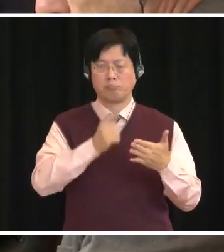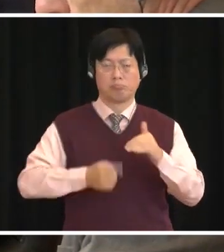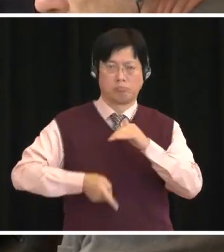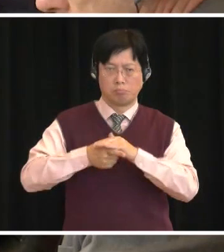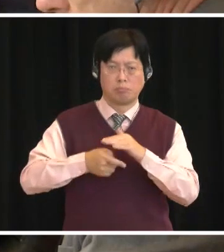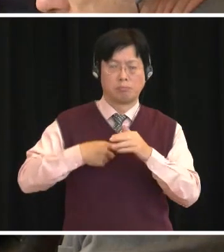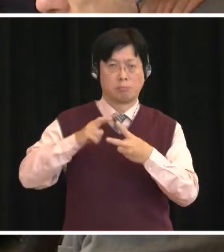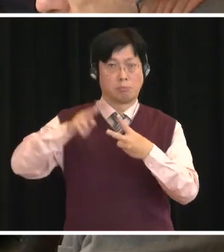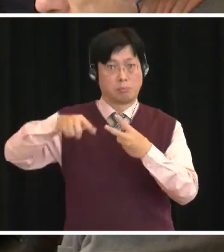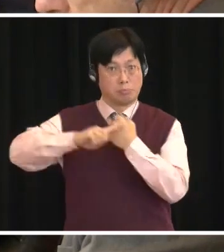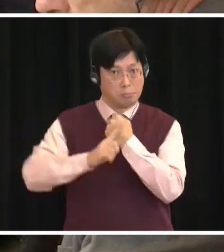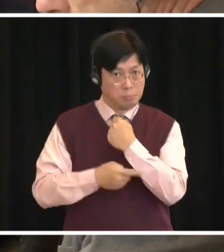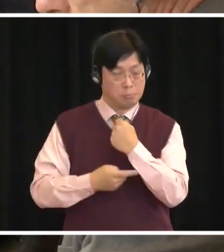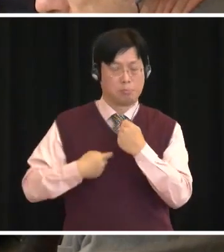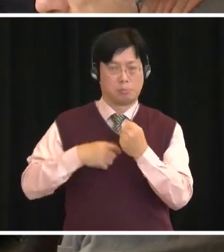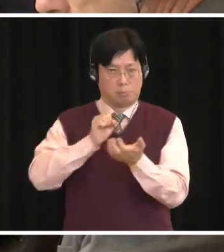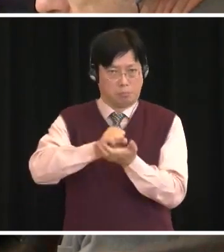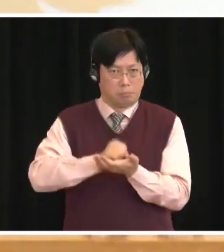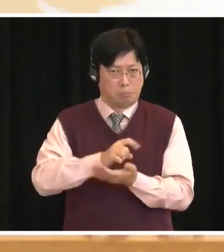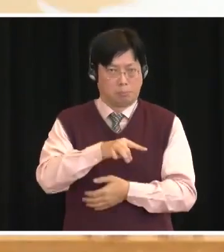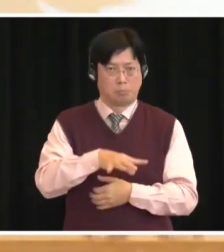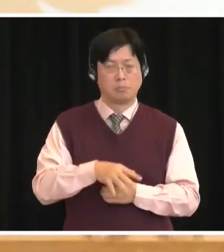It tells in the statistics that